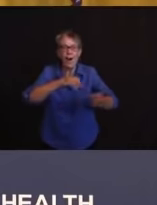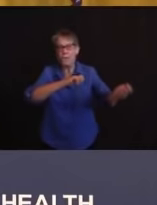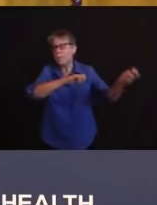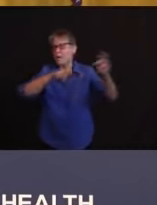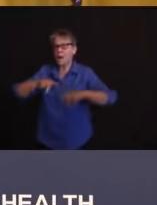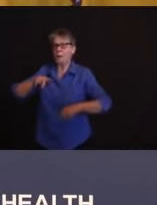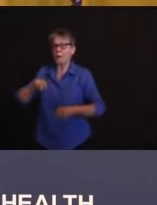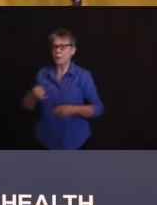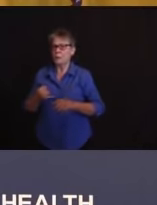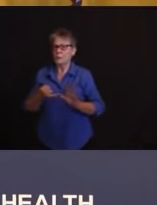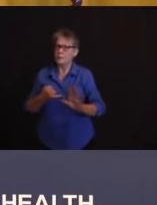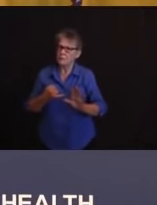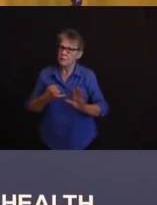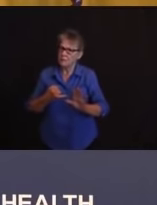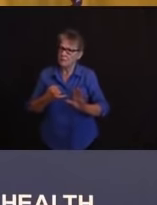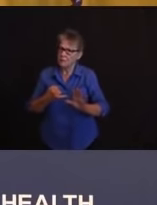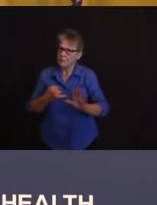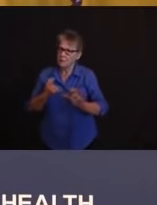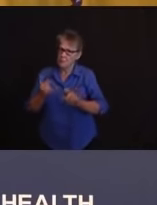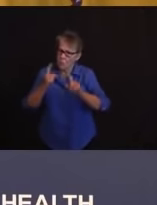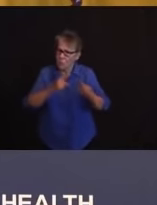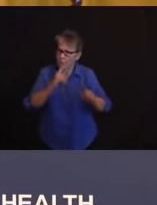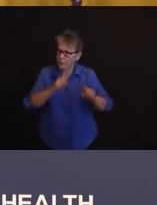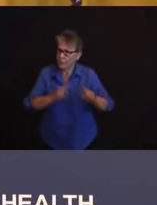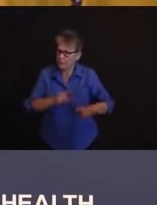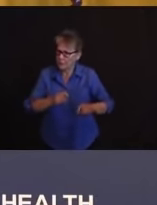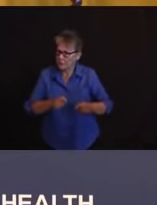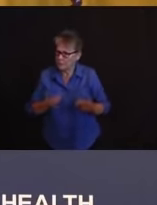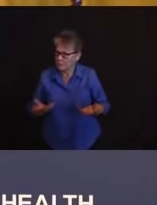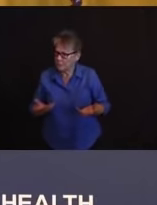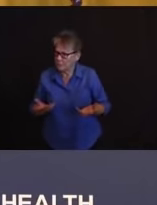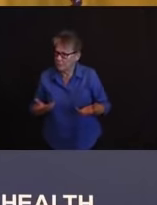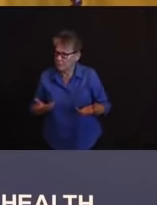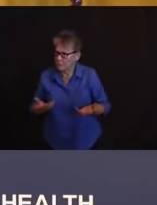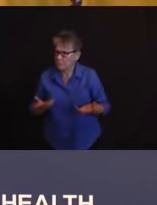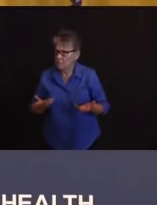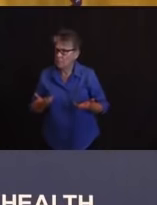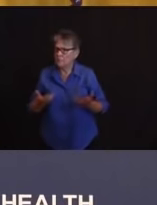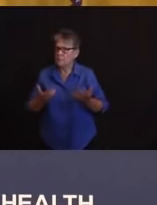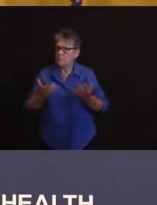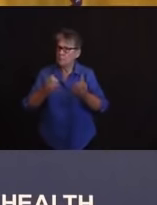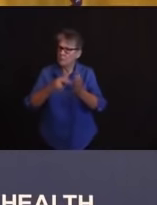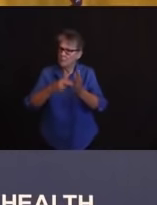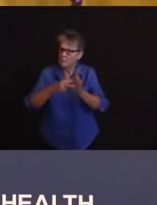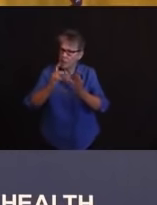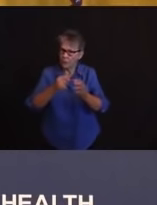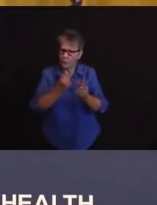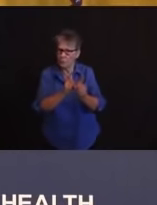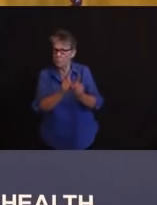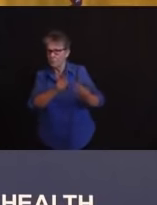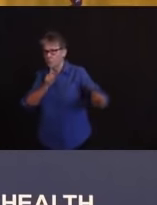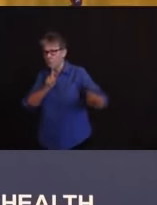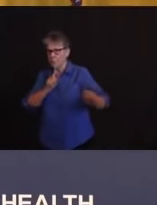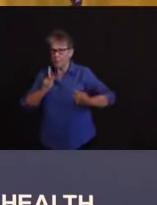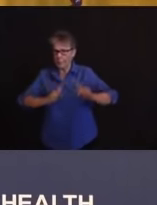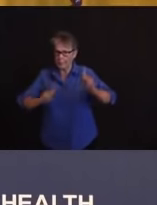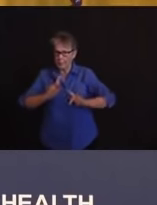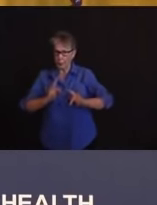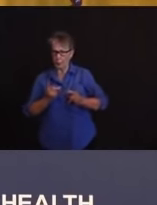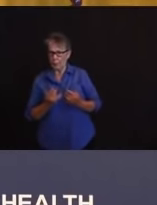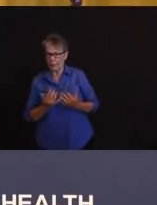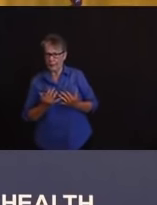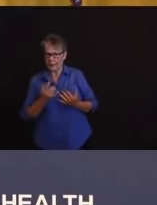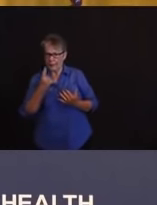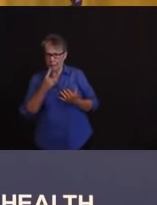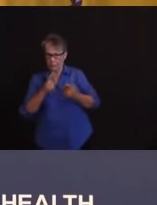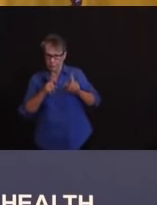those categories, I'm sure more, stay away from people. Yeah. Stay basically self-isolate. And whatever,